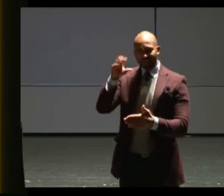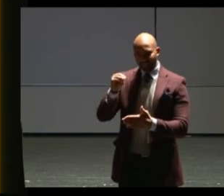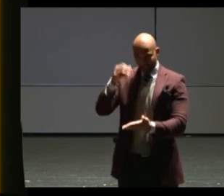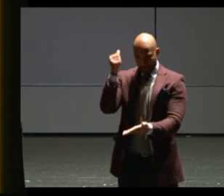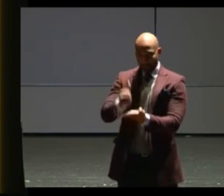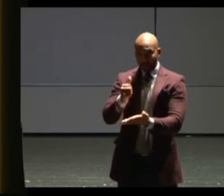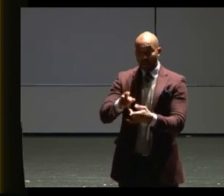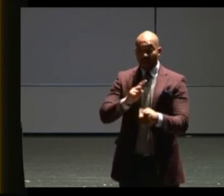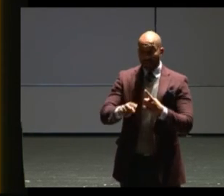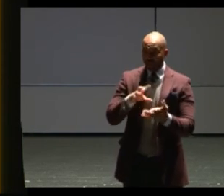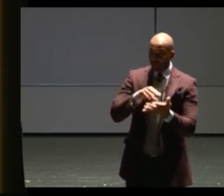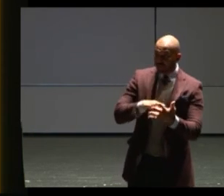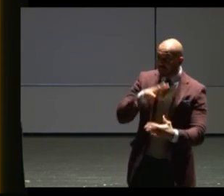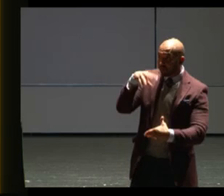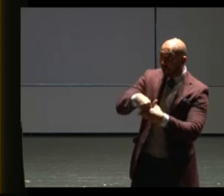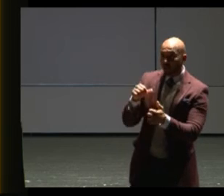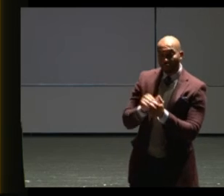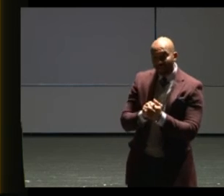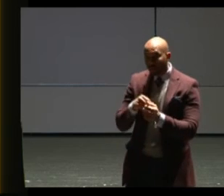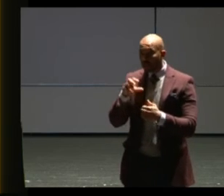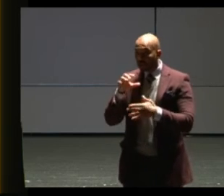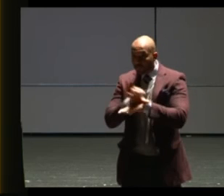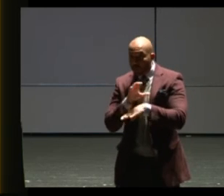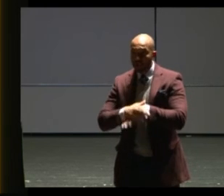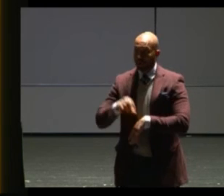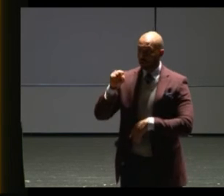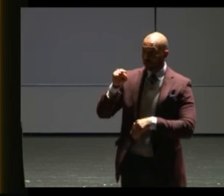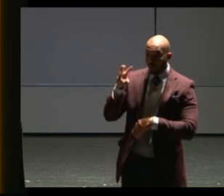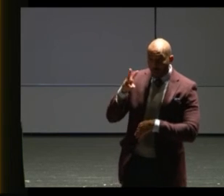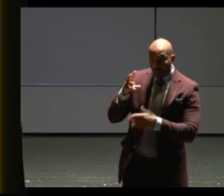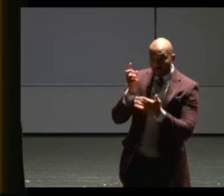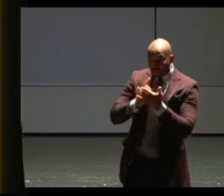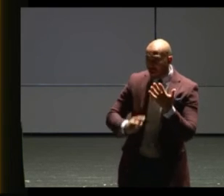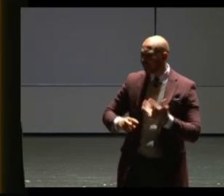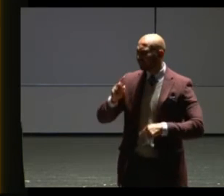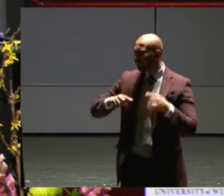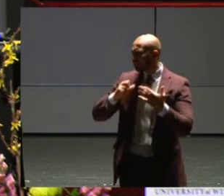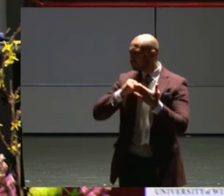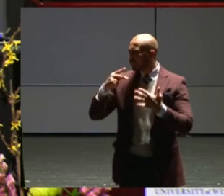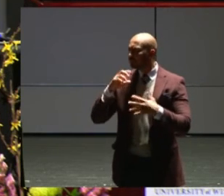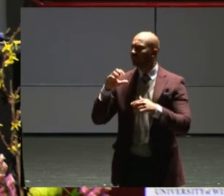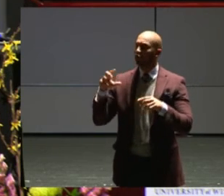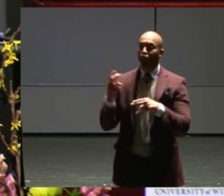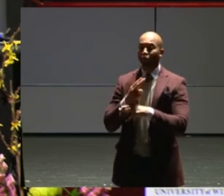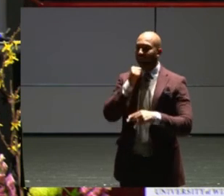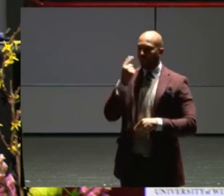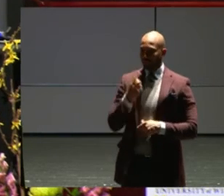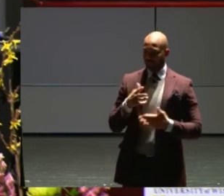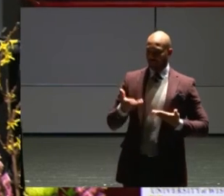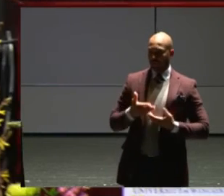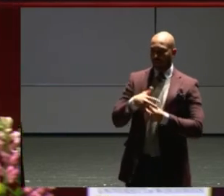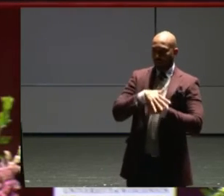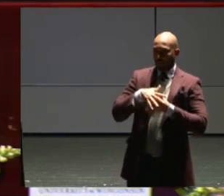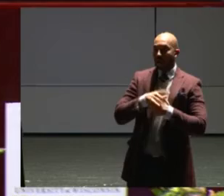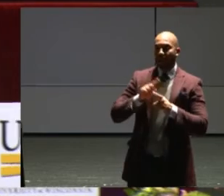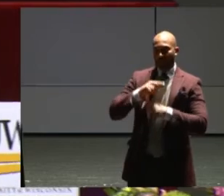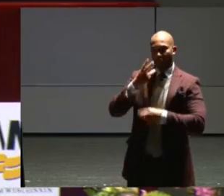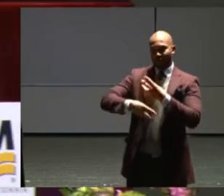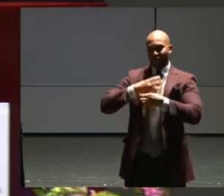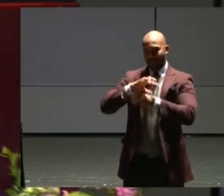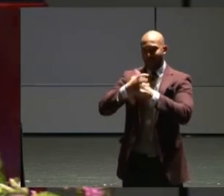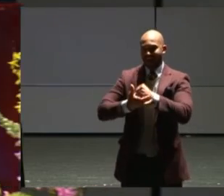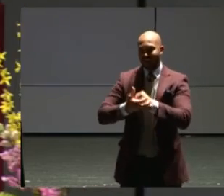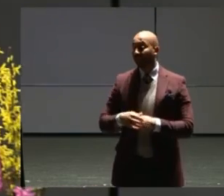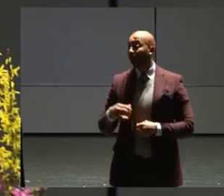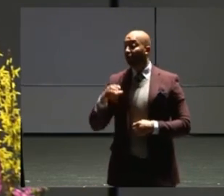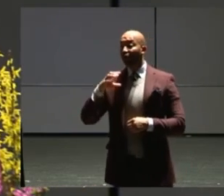computer, software design, new programs, new applications that are used globally. And these are companies and these are organizations that say